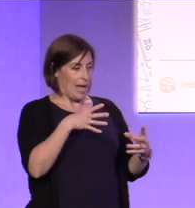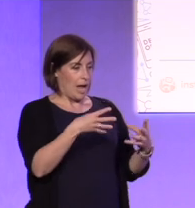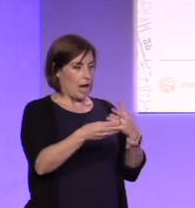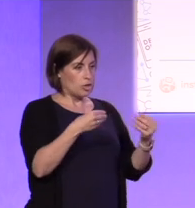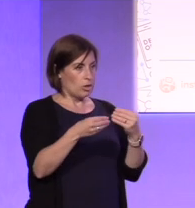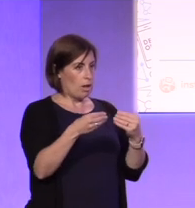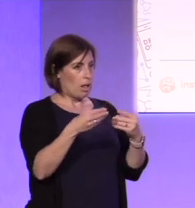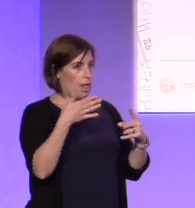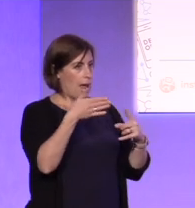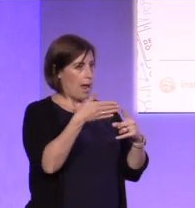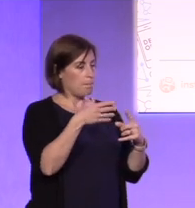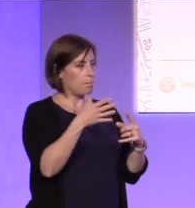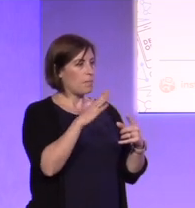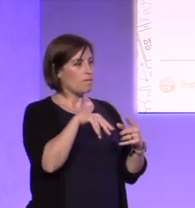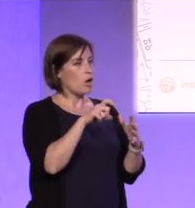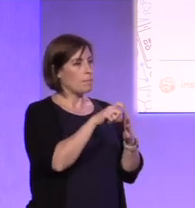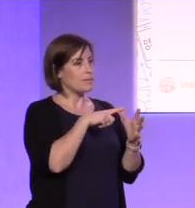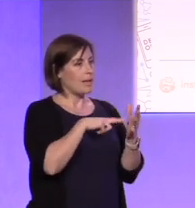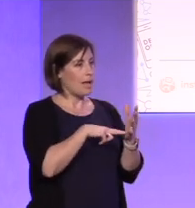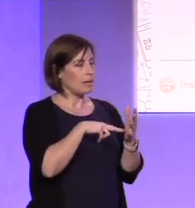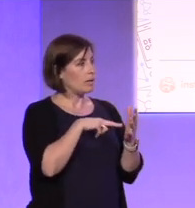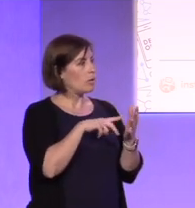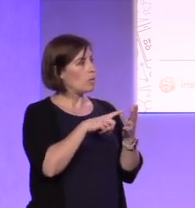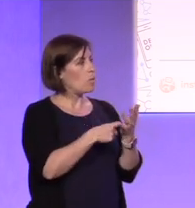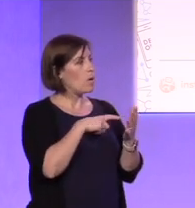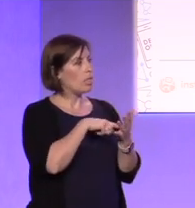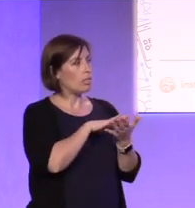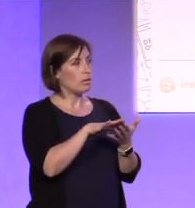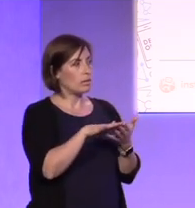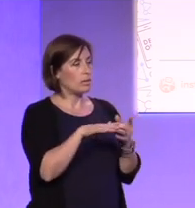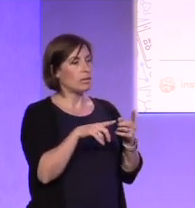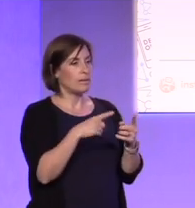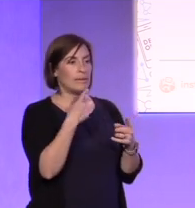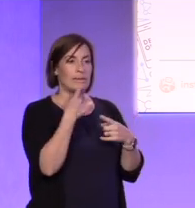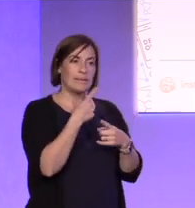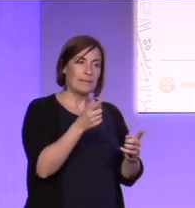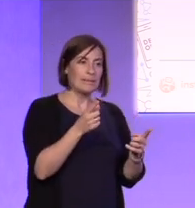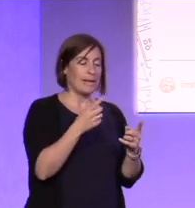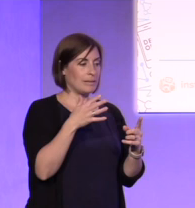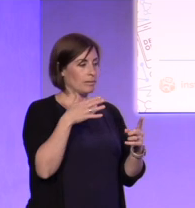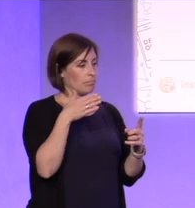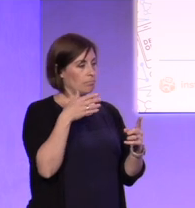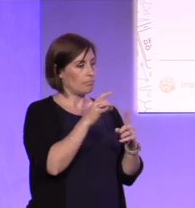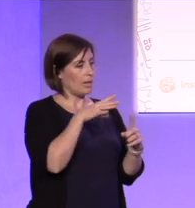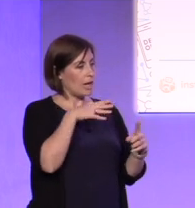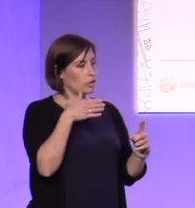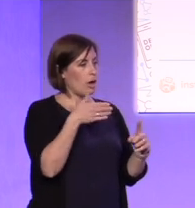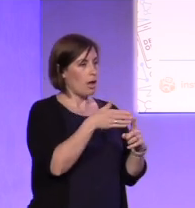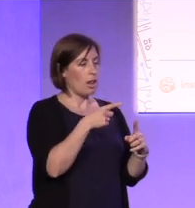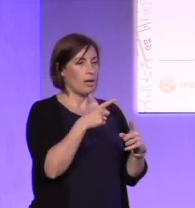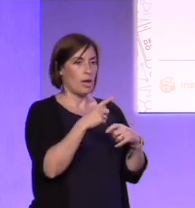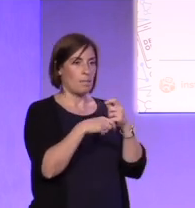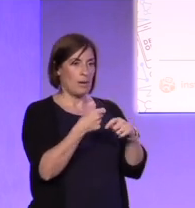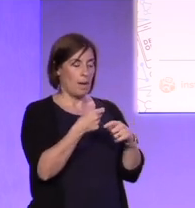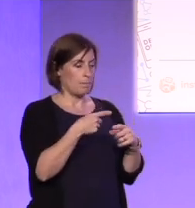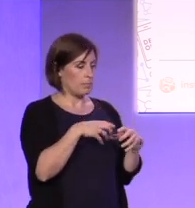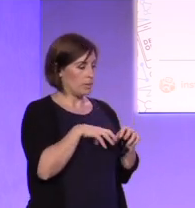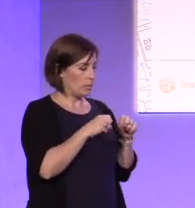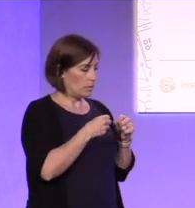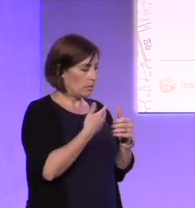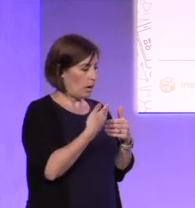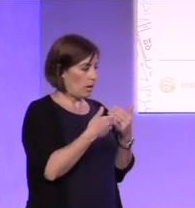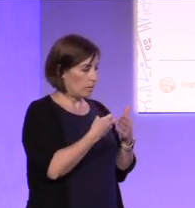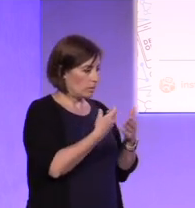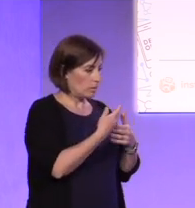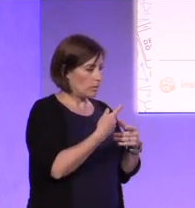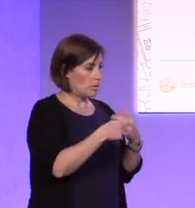this: Agile is about sustainably reducing the lead time to business impact. And that is exactly what we've been doing at